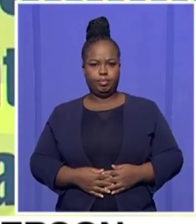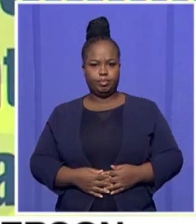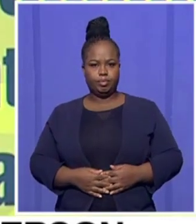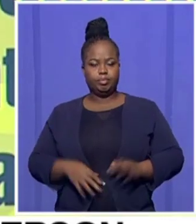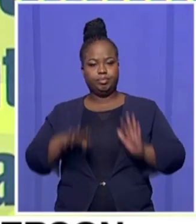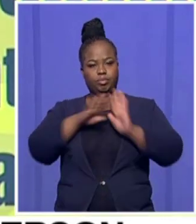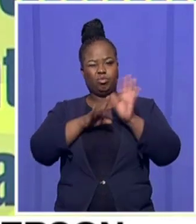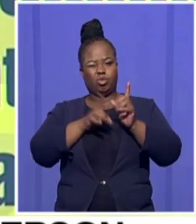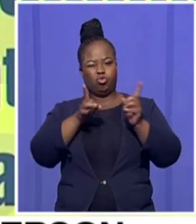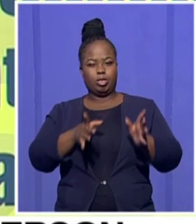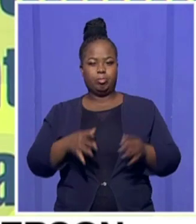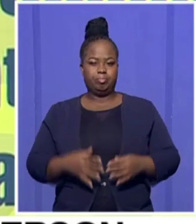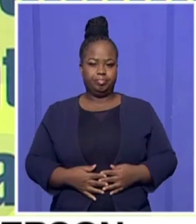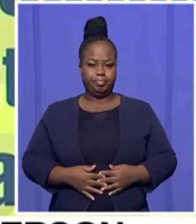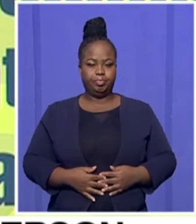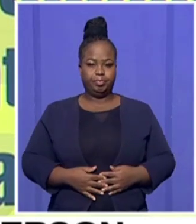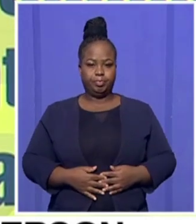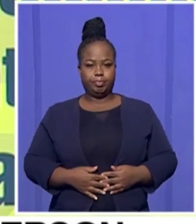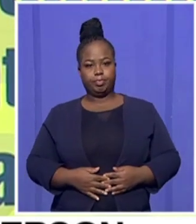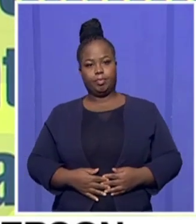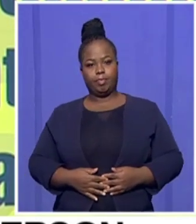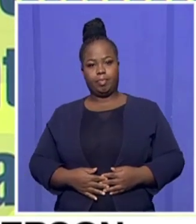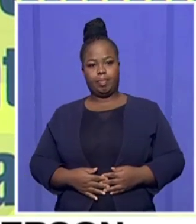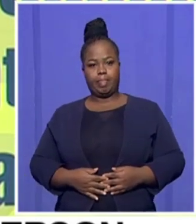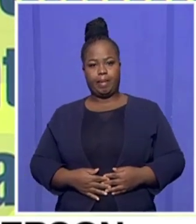Program Director,